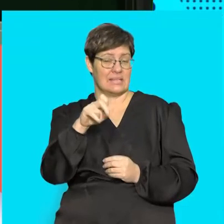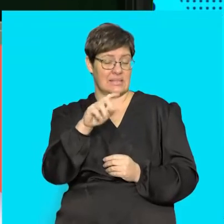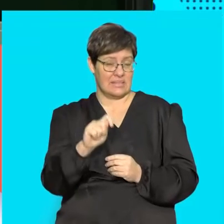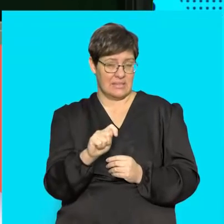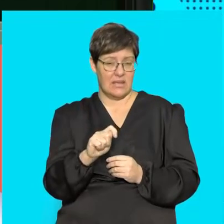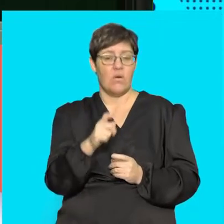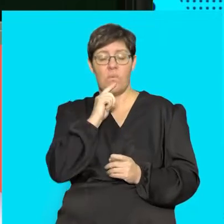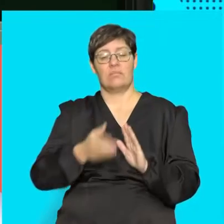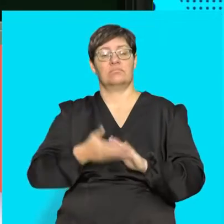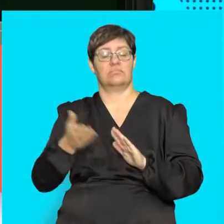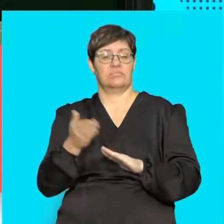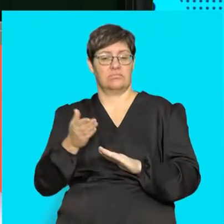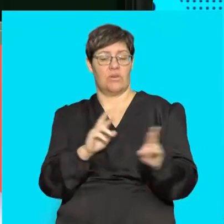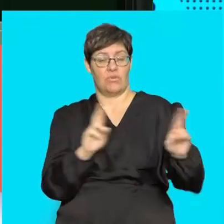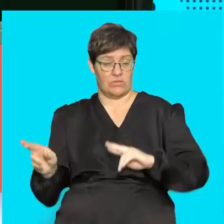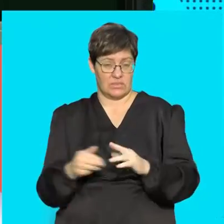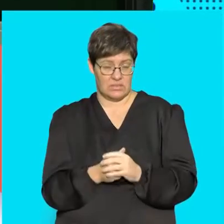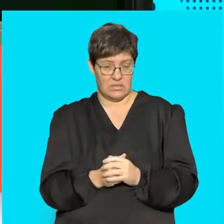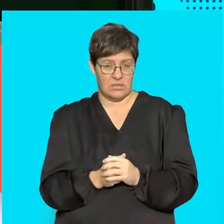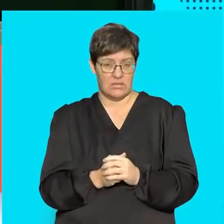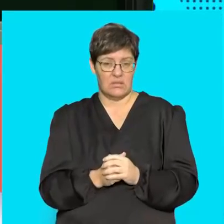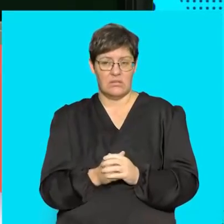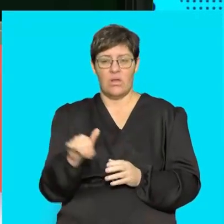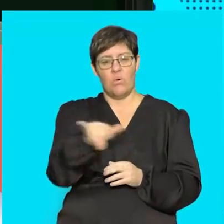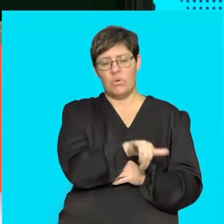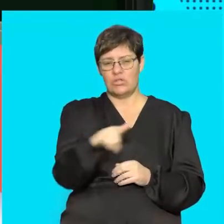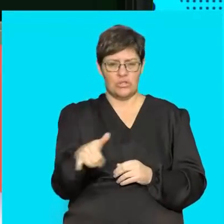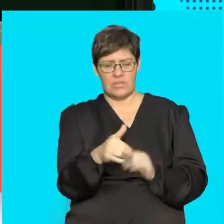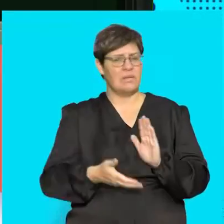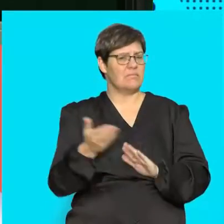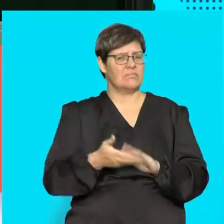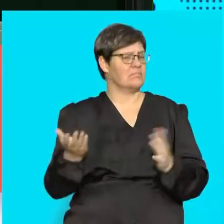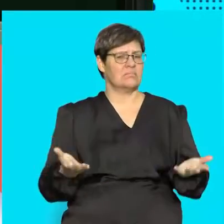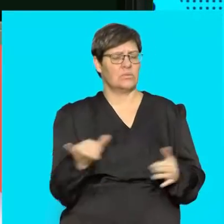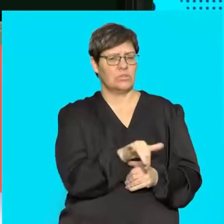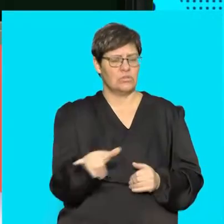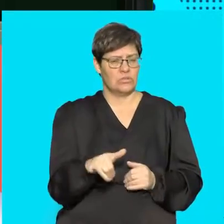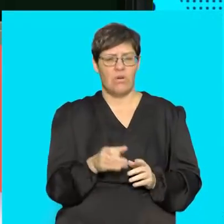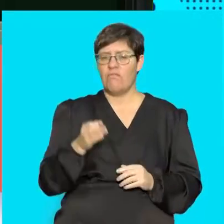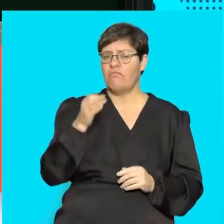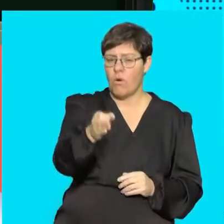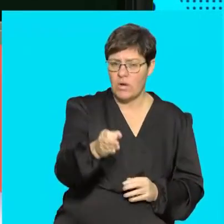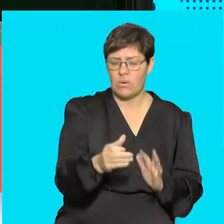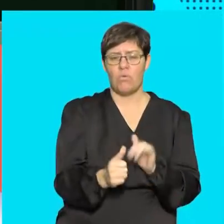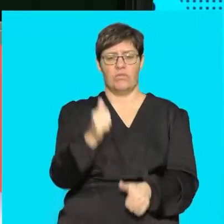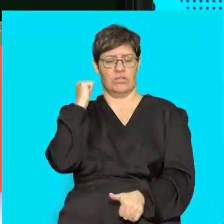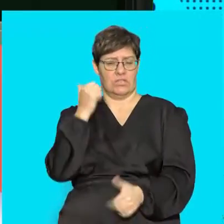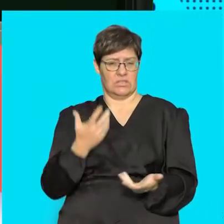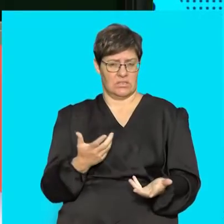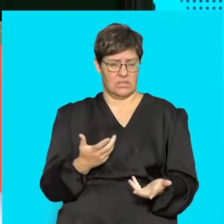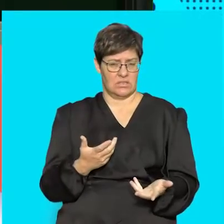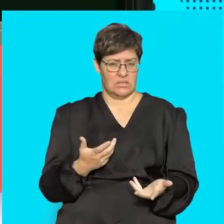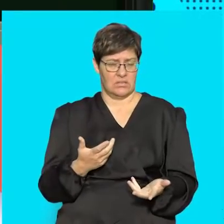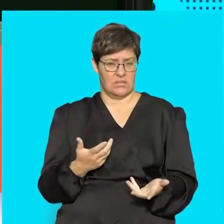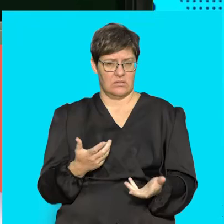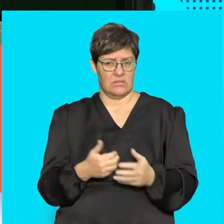we actually speed up the reaction. So which reaction is sped up? The forward or the reverse